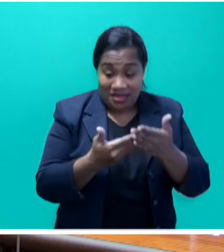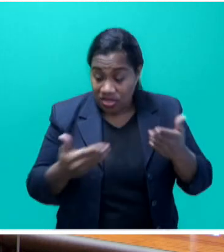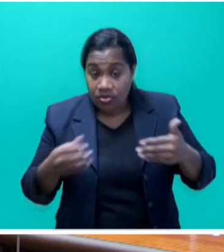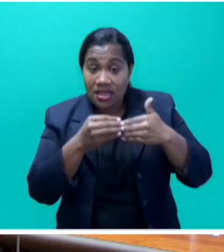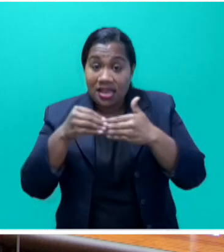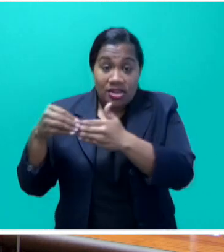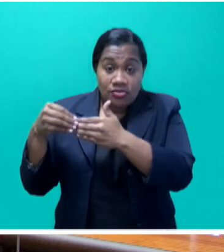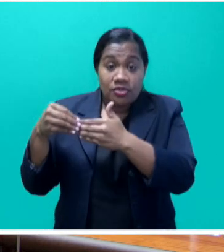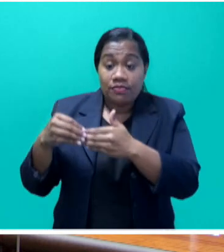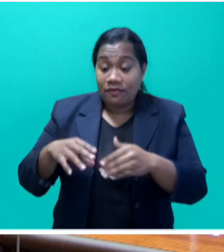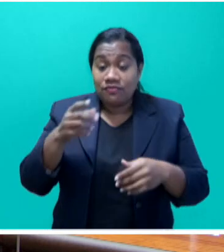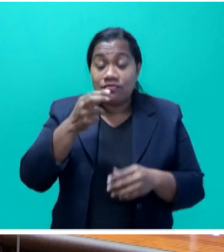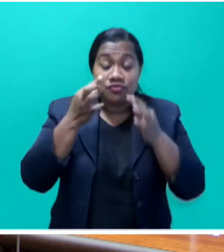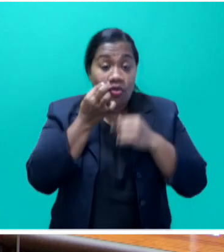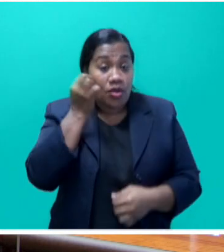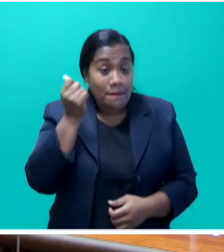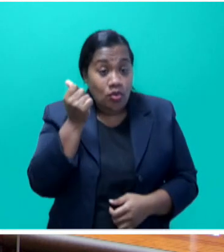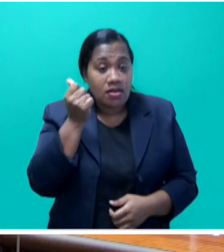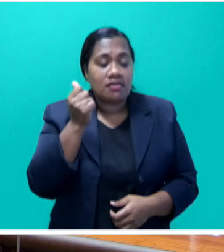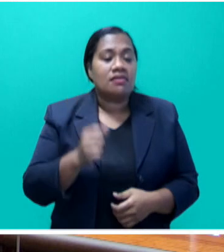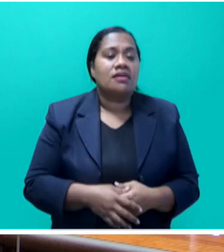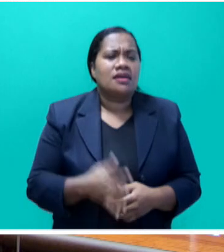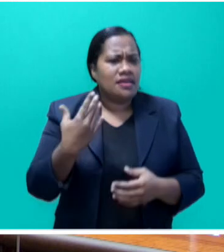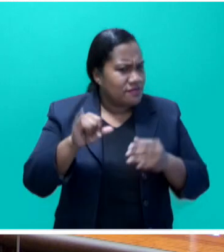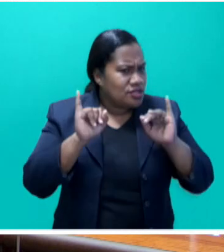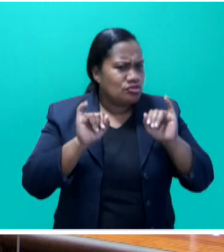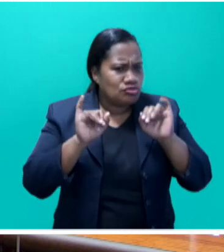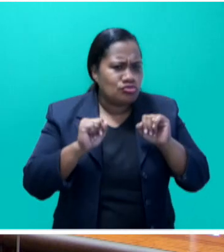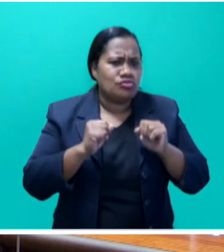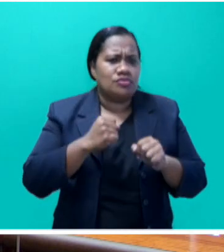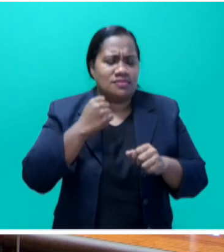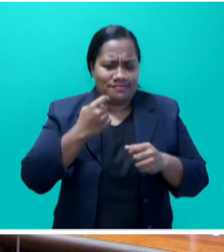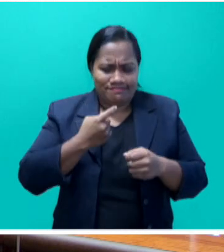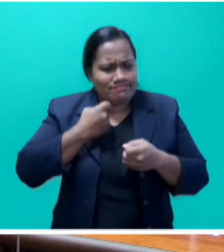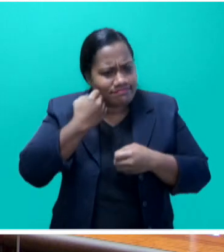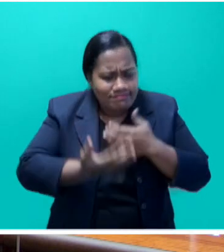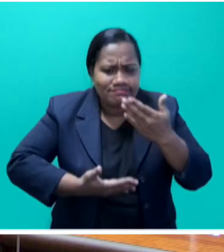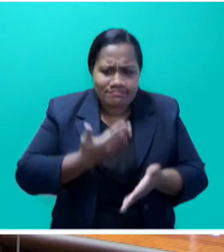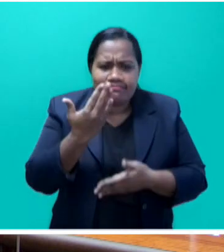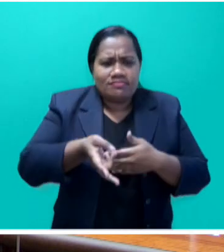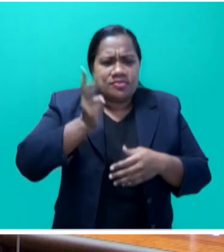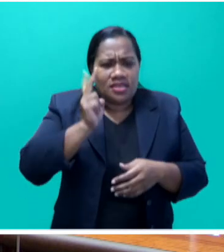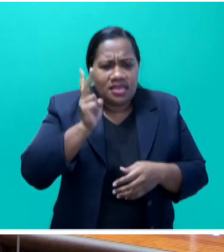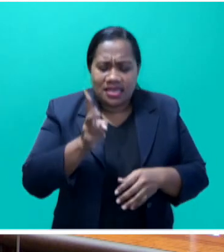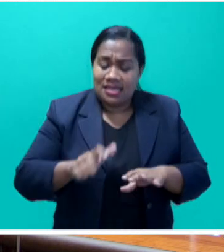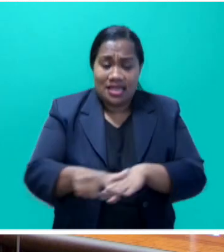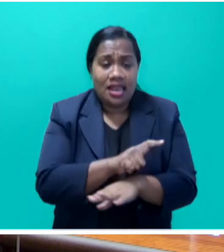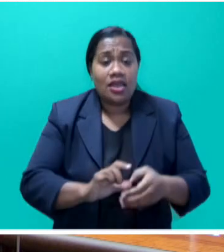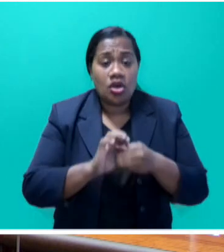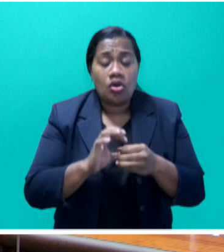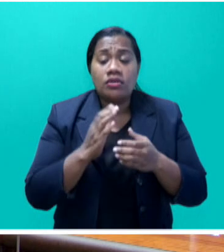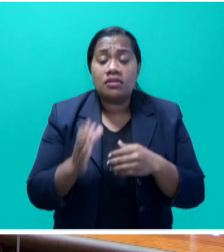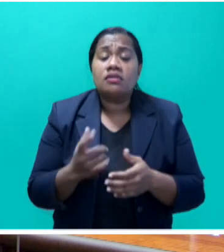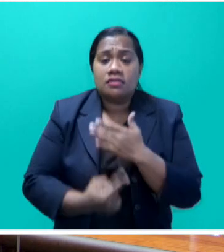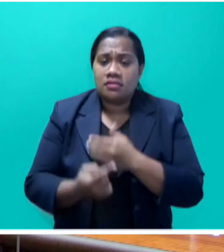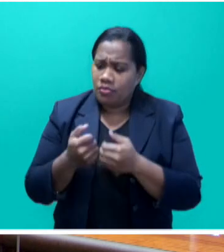Rambuka, sir, the Denra and Momi issue, we've said it time and time again, the landowners permanently lost their land, but they